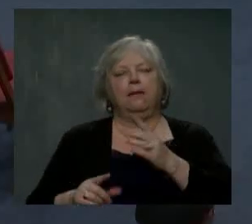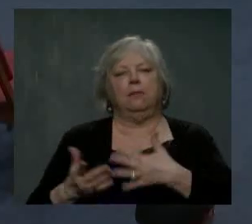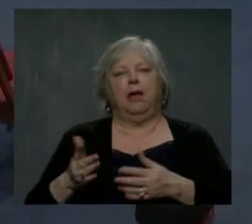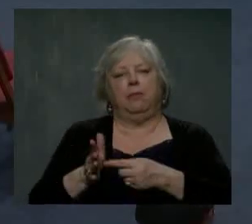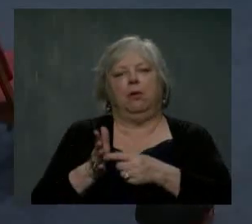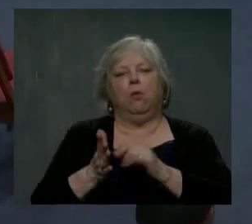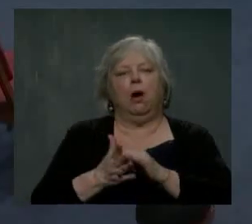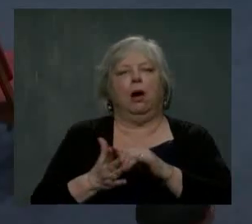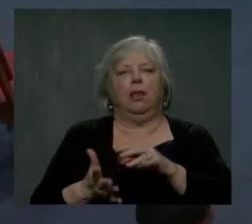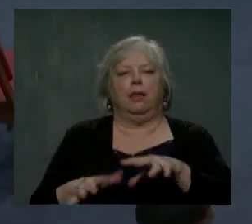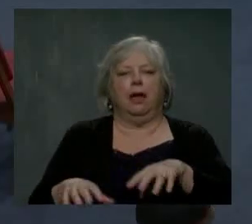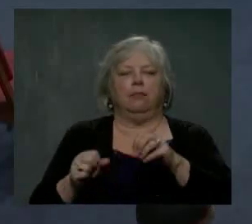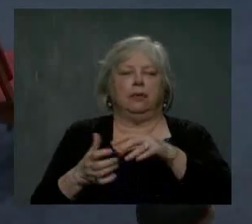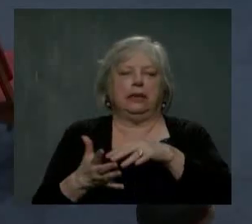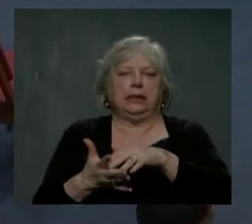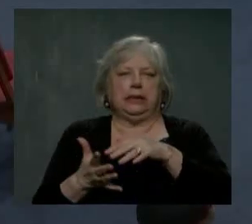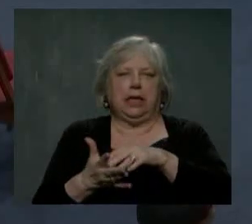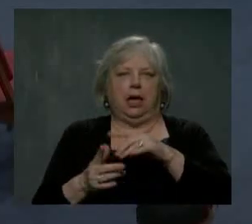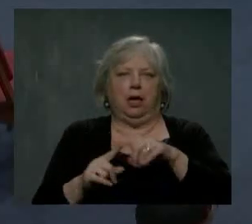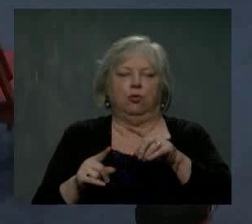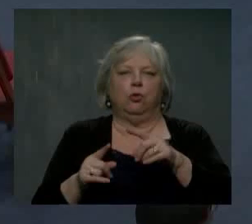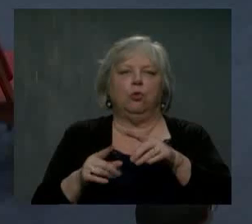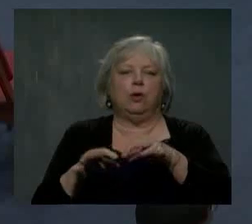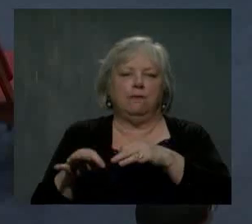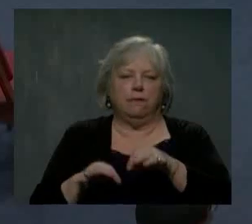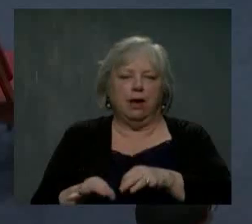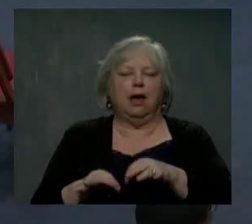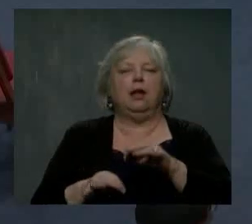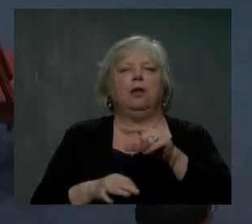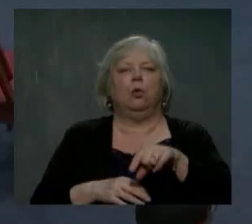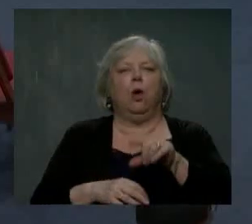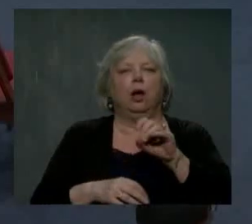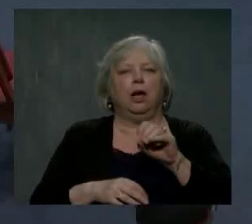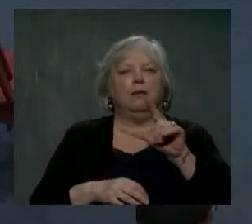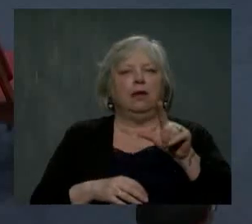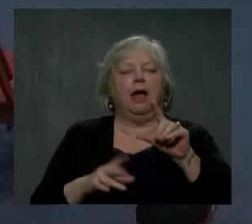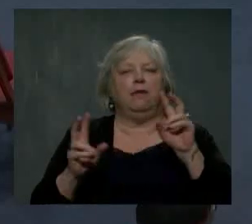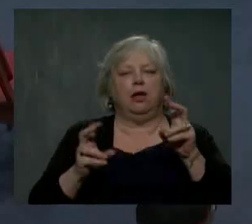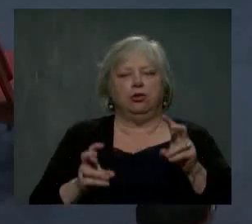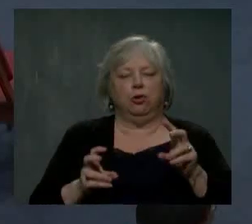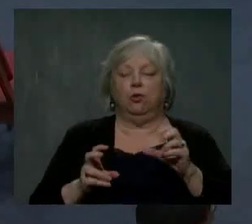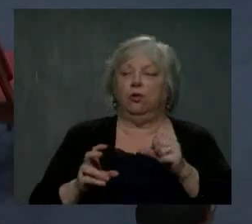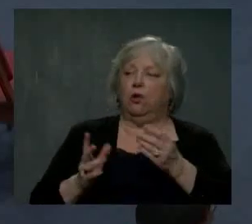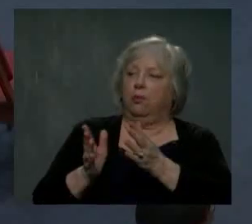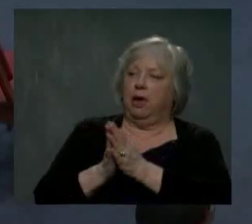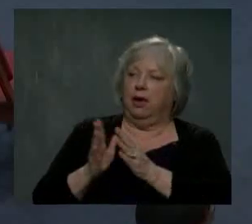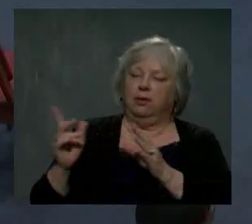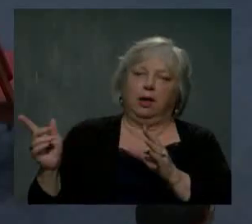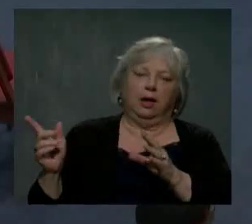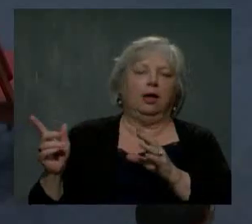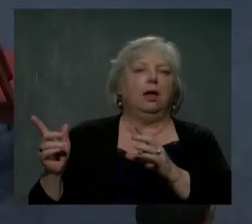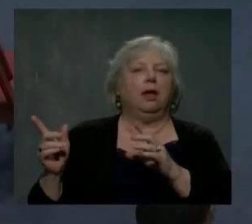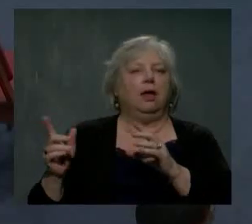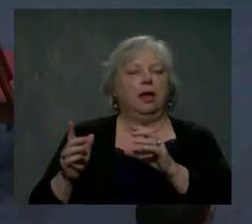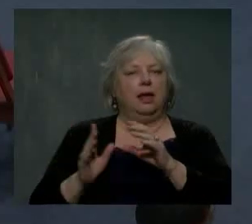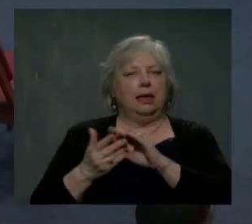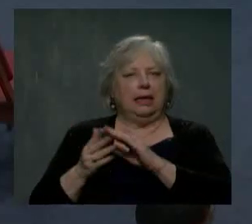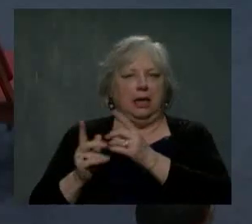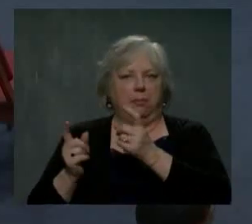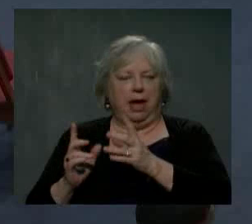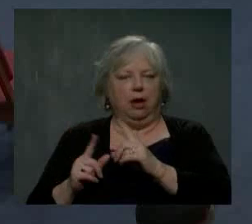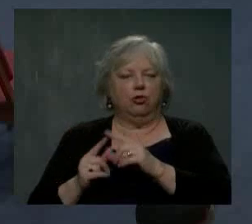to identify these quality of life issues. Therefore, I'm requesting that the city manager allocate funding to hire a consultant to work with this